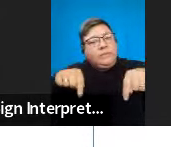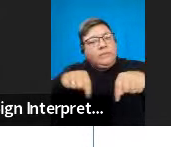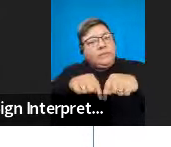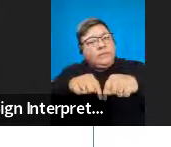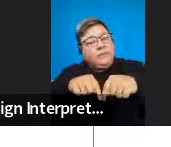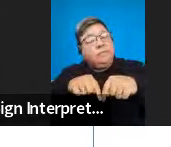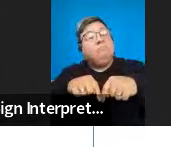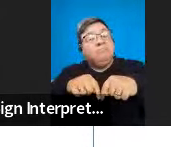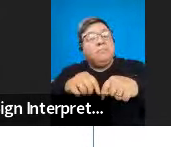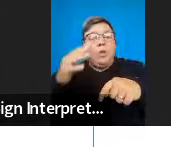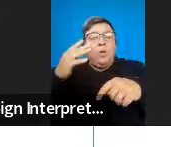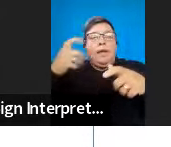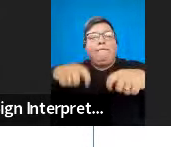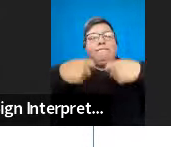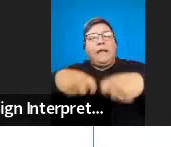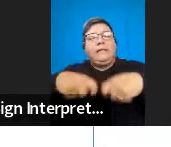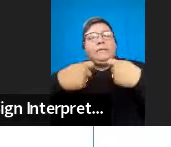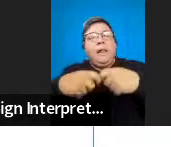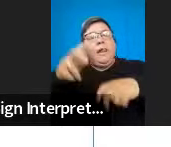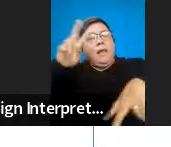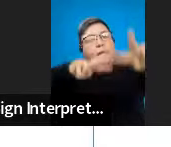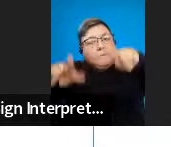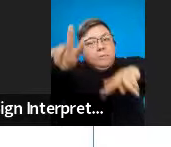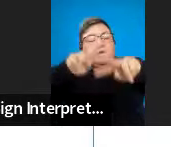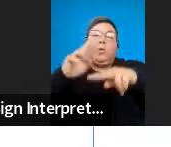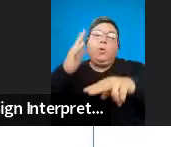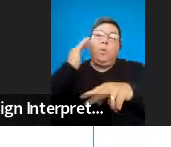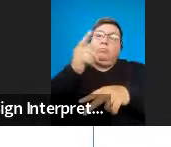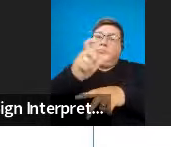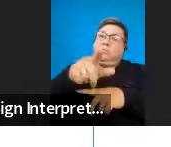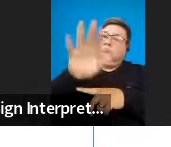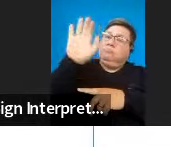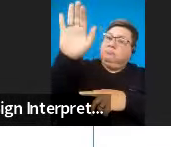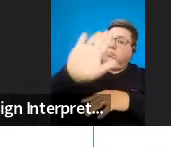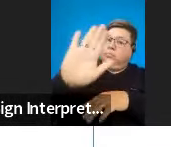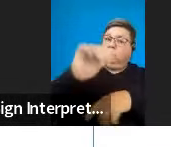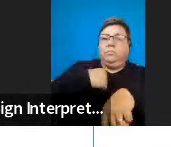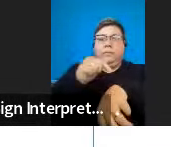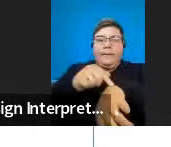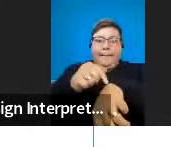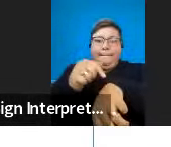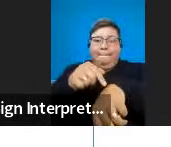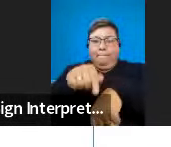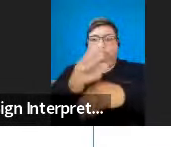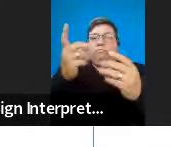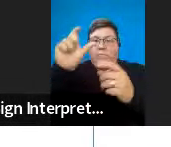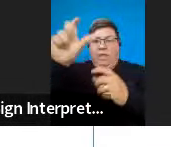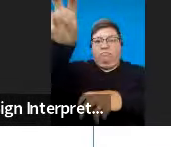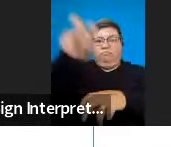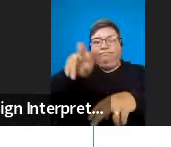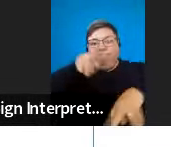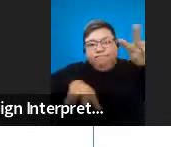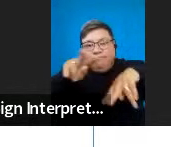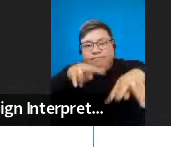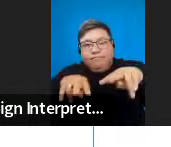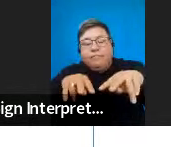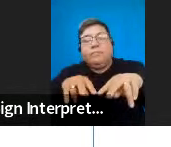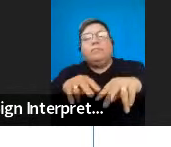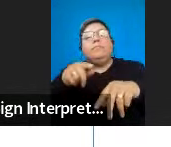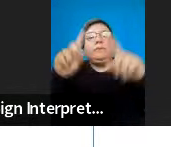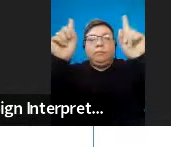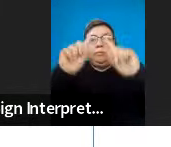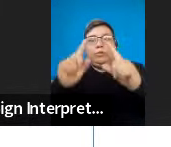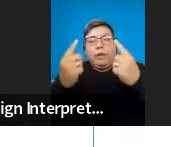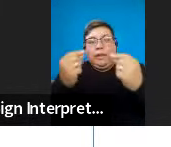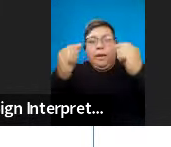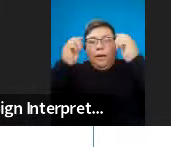have flexible inspections, meaning that you can tell us where would you prefer your inspection to be conducted. And again, this is specially done